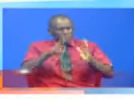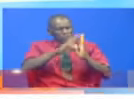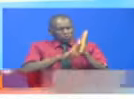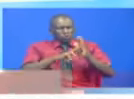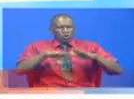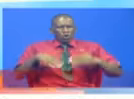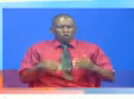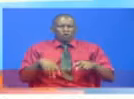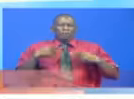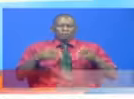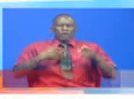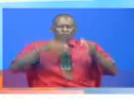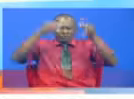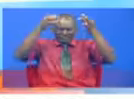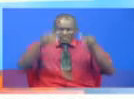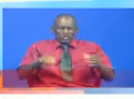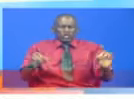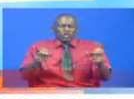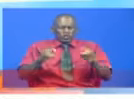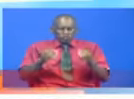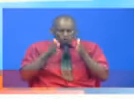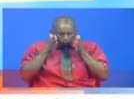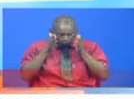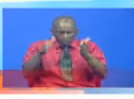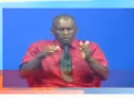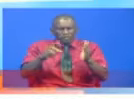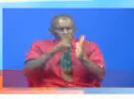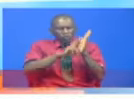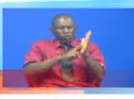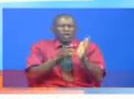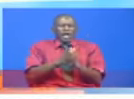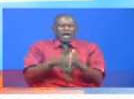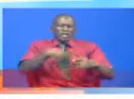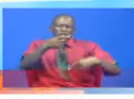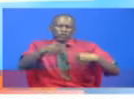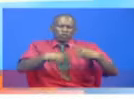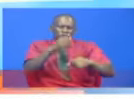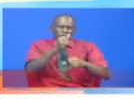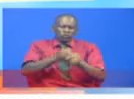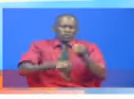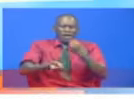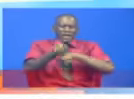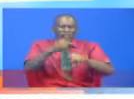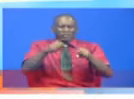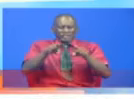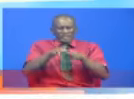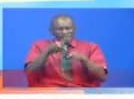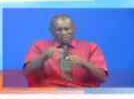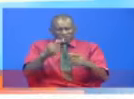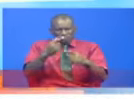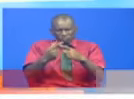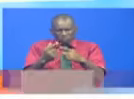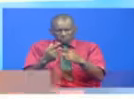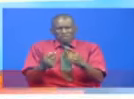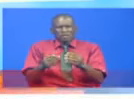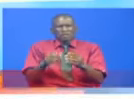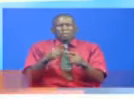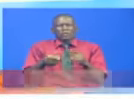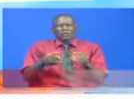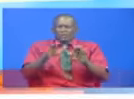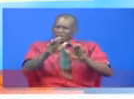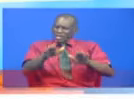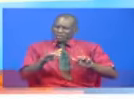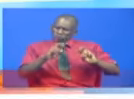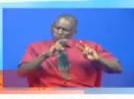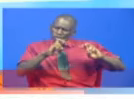flout these rules and go ahead and do activities of that nature. But we are carefully watching, and